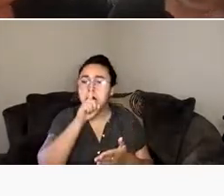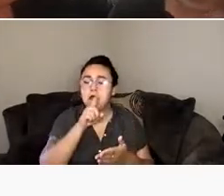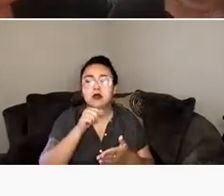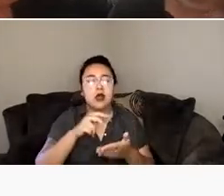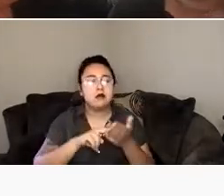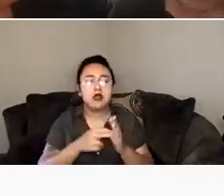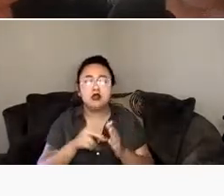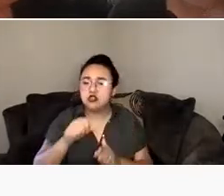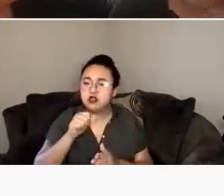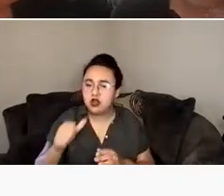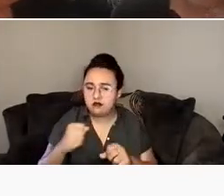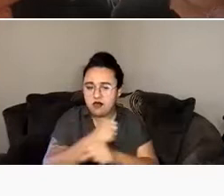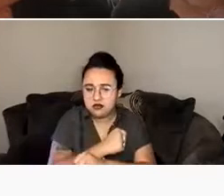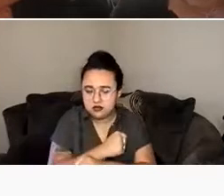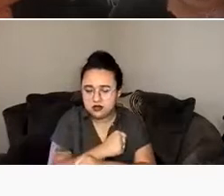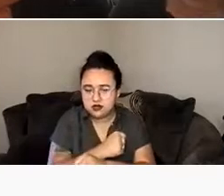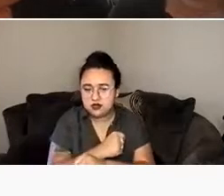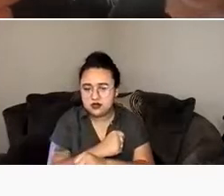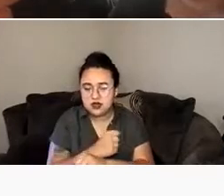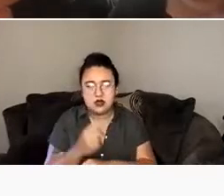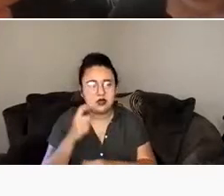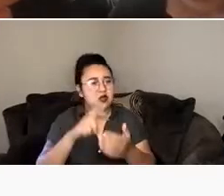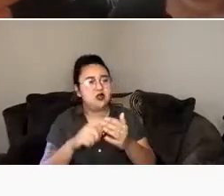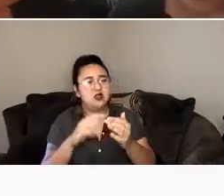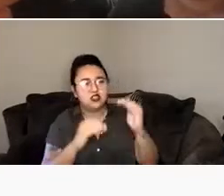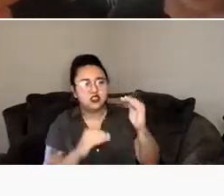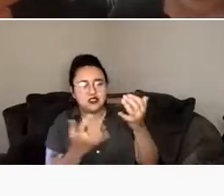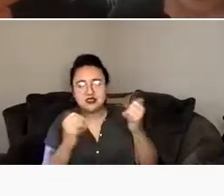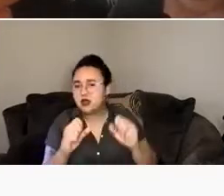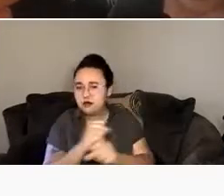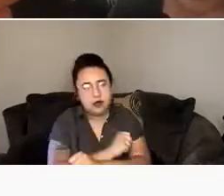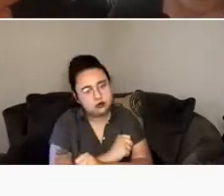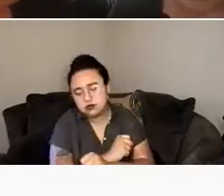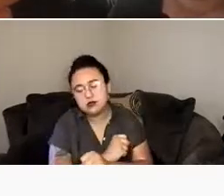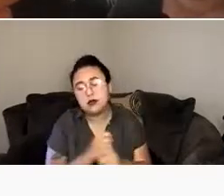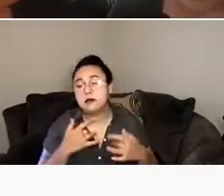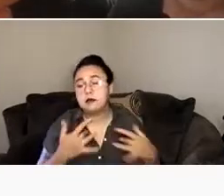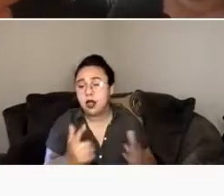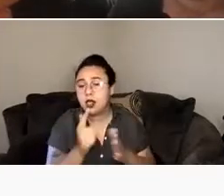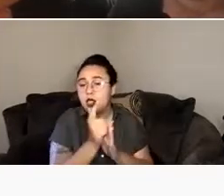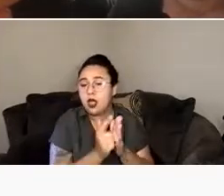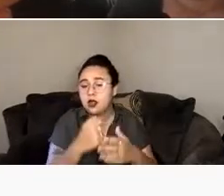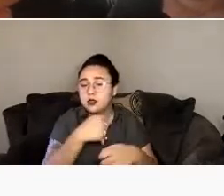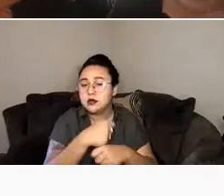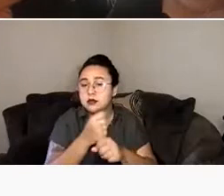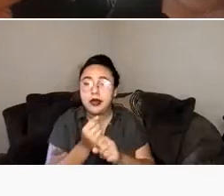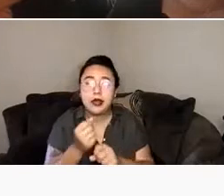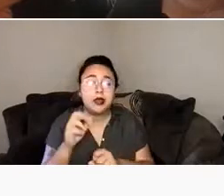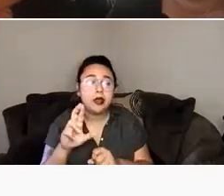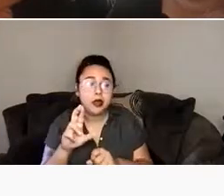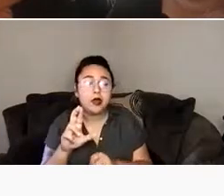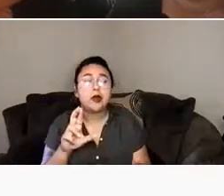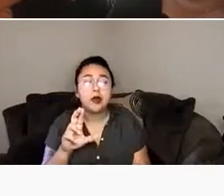fight if there's an injustice. And, oftentimes laws are created or case law